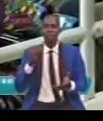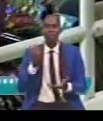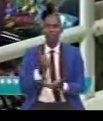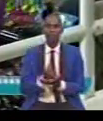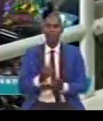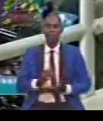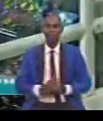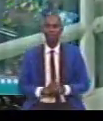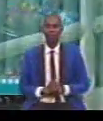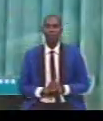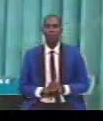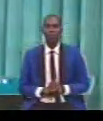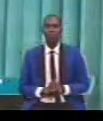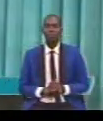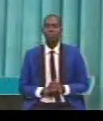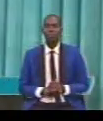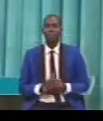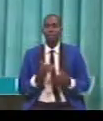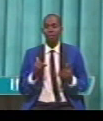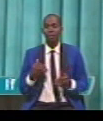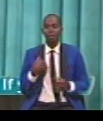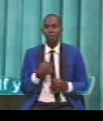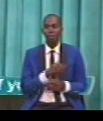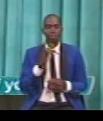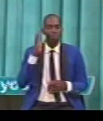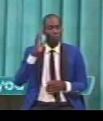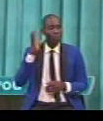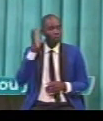Amen. Now we are going to listen to testimonies from the Alpha location.